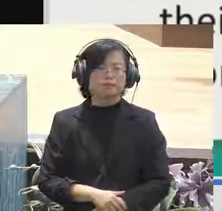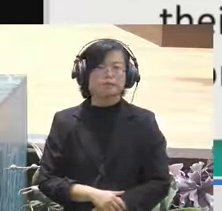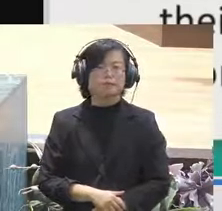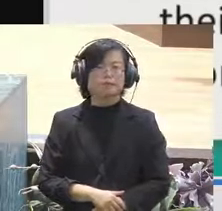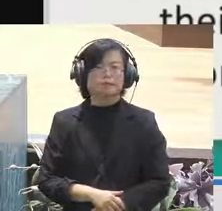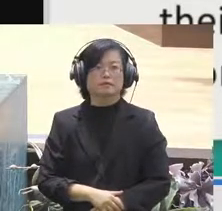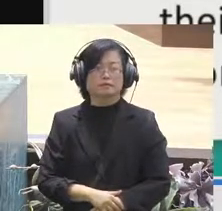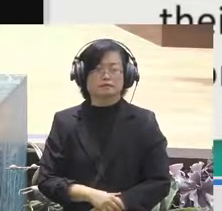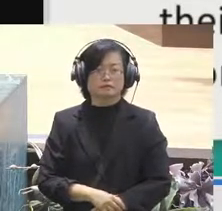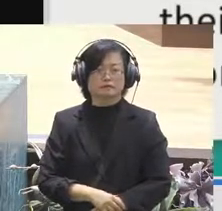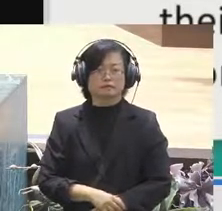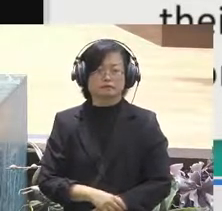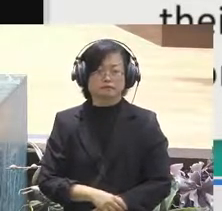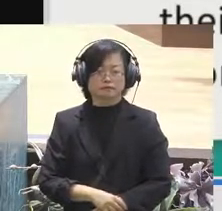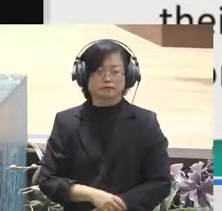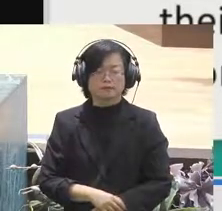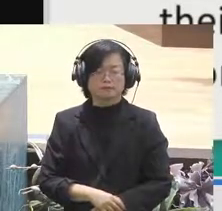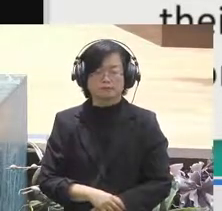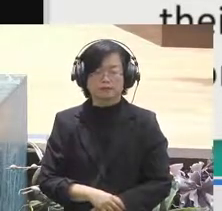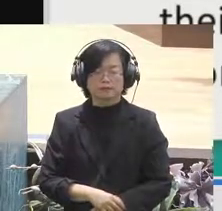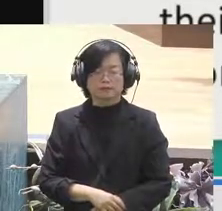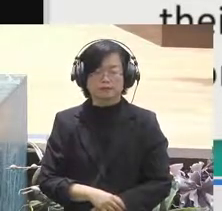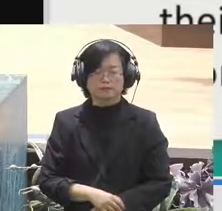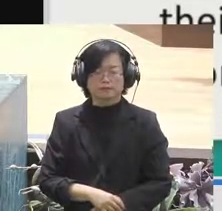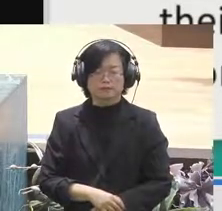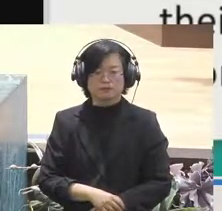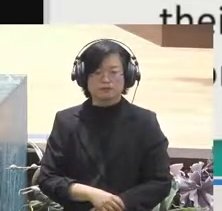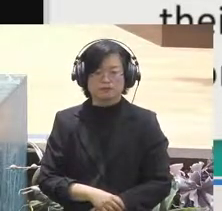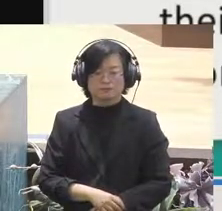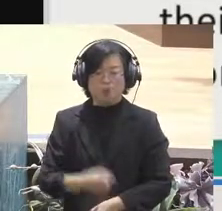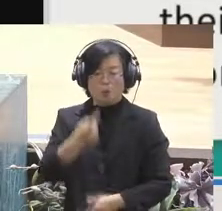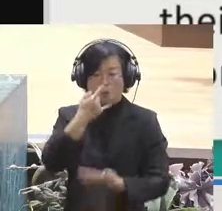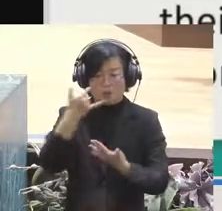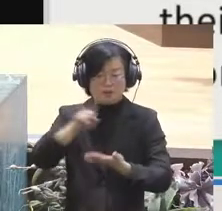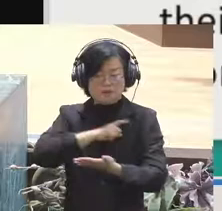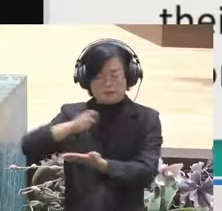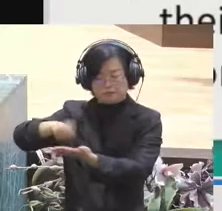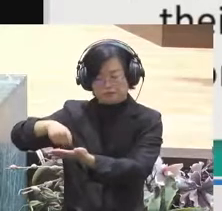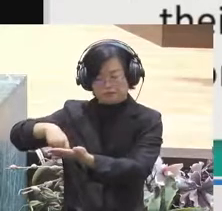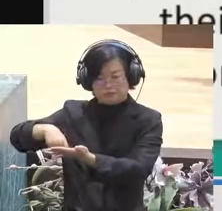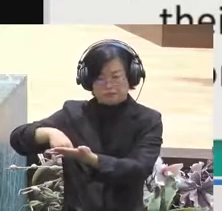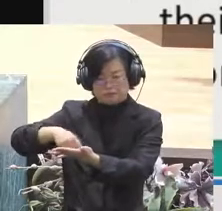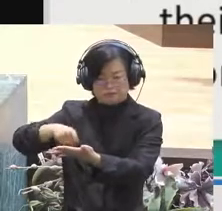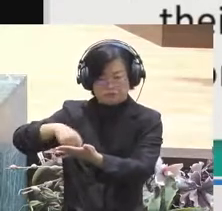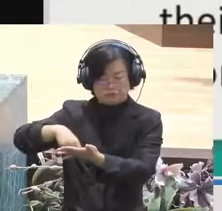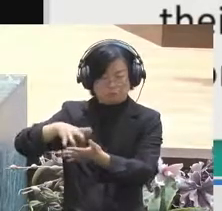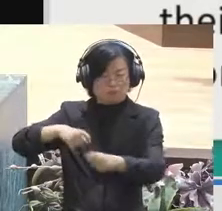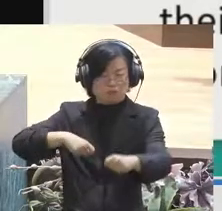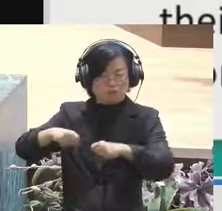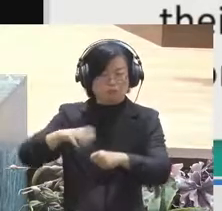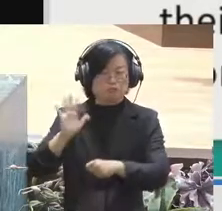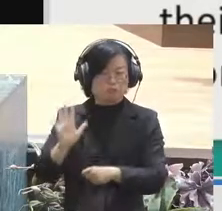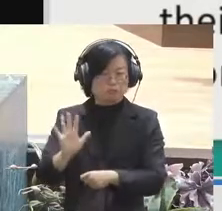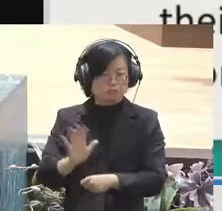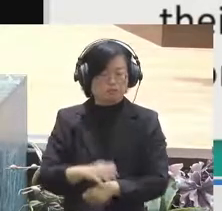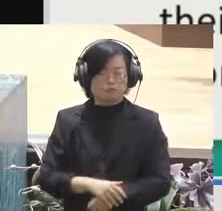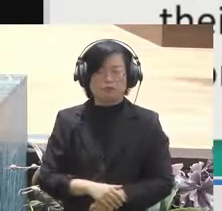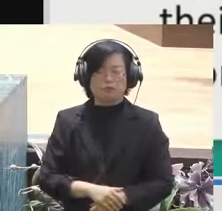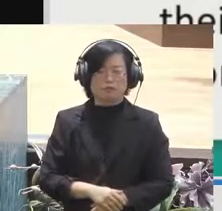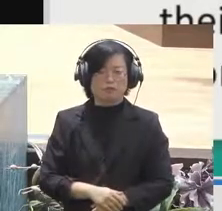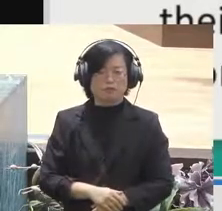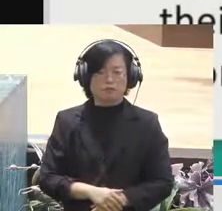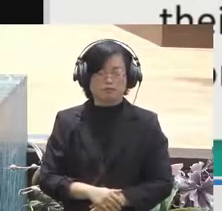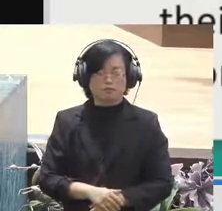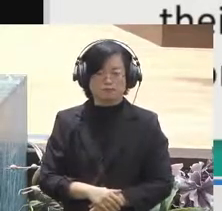The key component of the strategy include publishing government data that is non-confidential in fact, as open data by default,